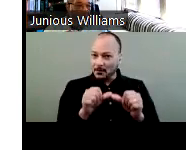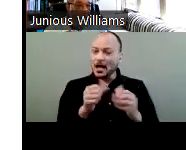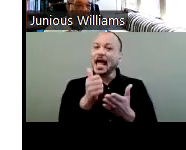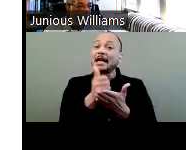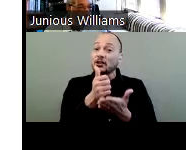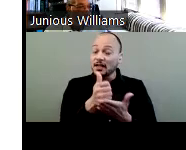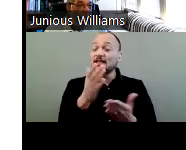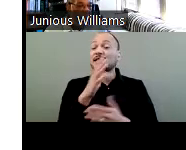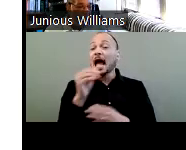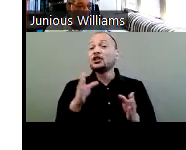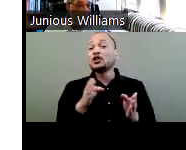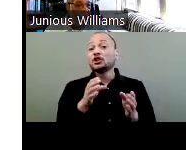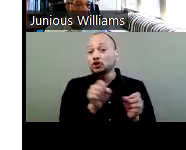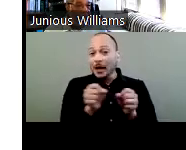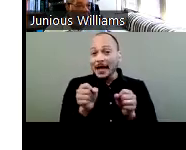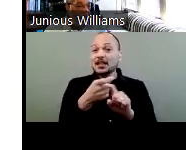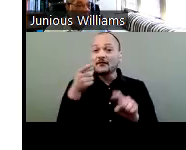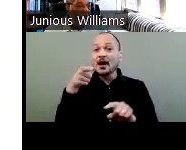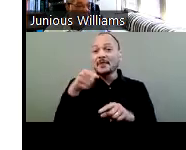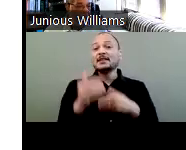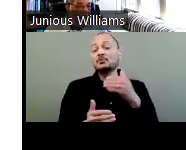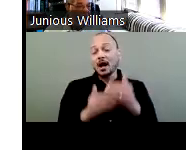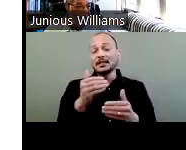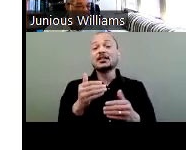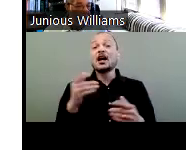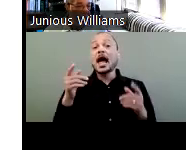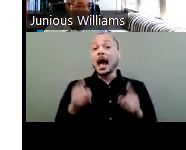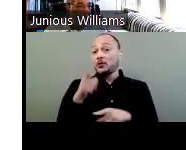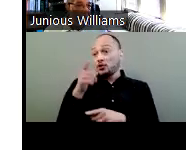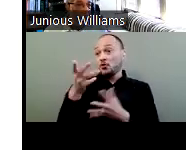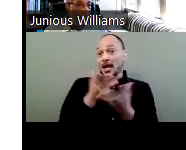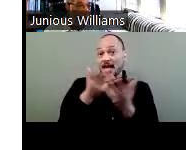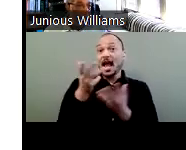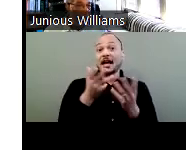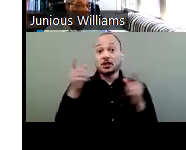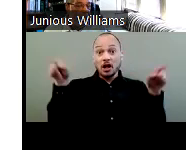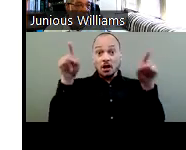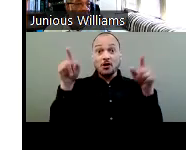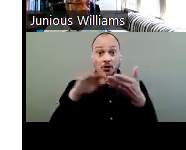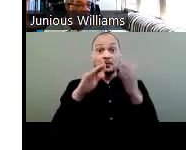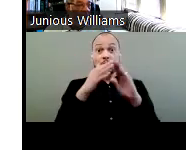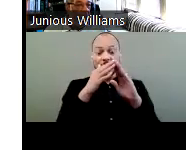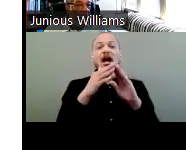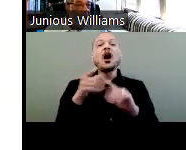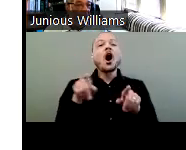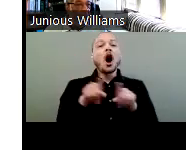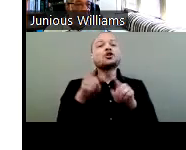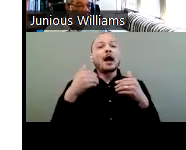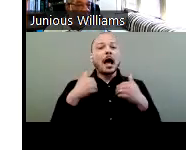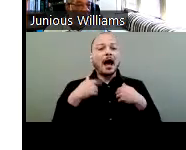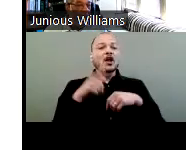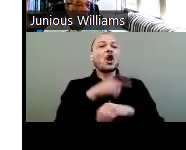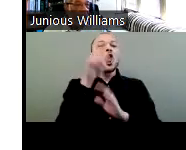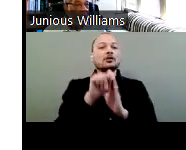interventions and strategies out of this process. And when you engage the community, you also get the longer term